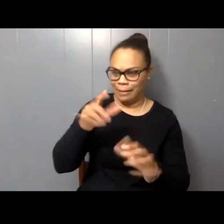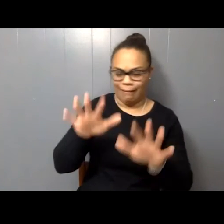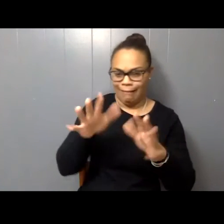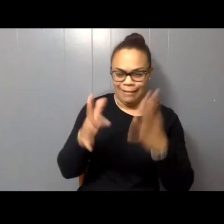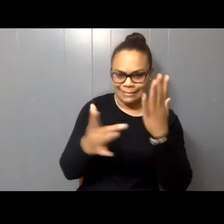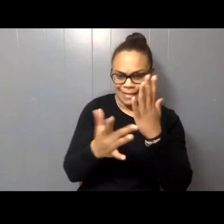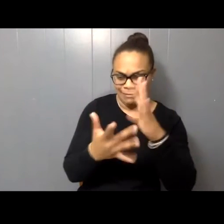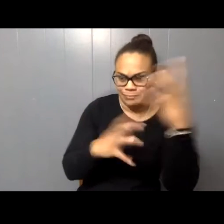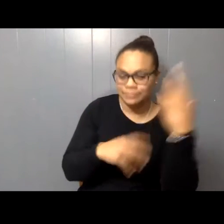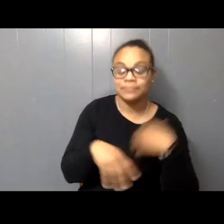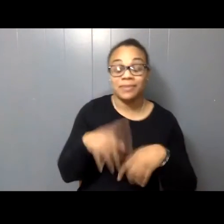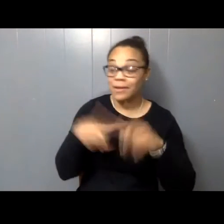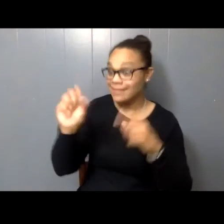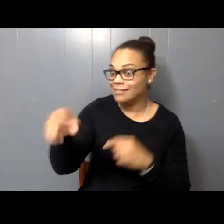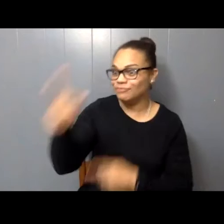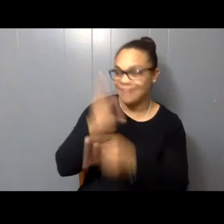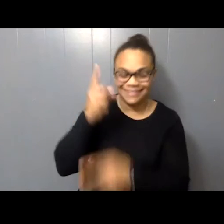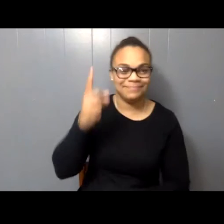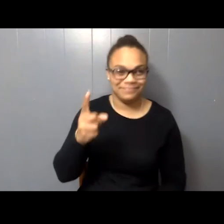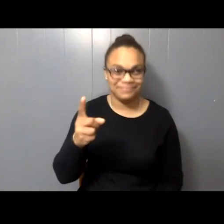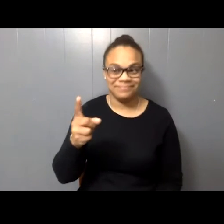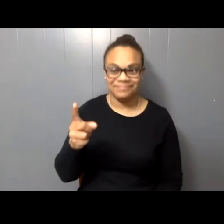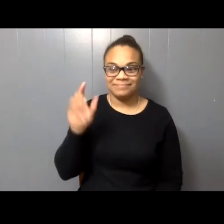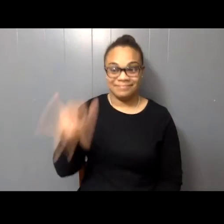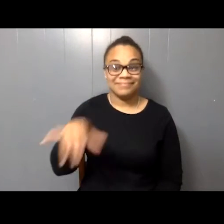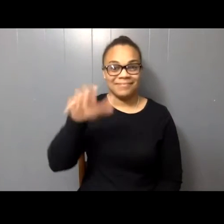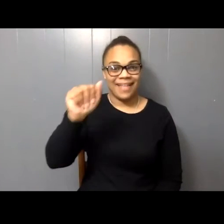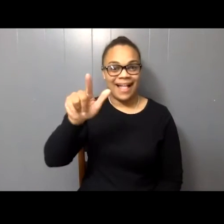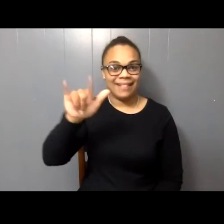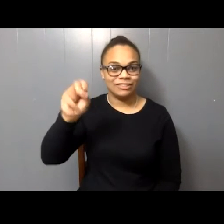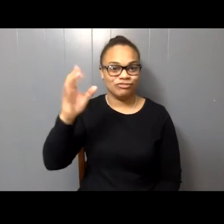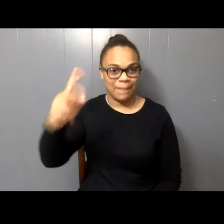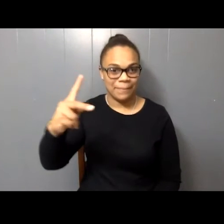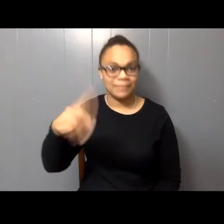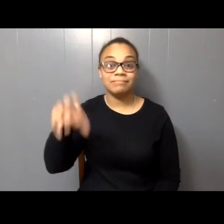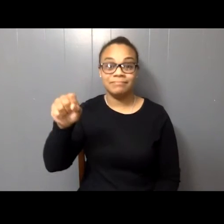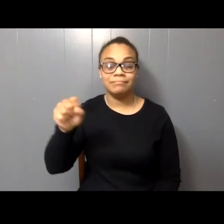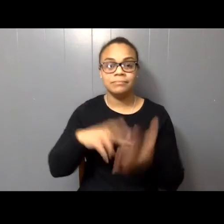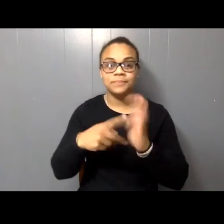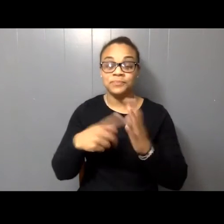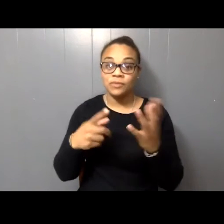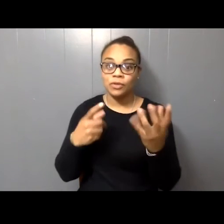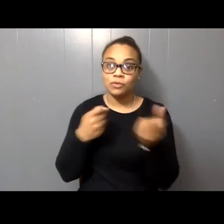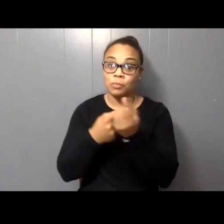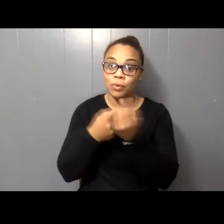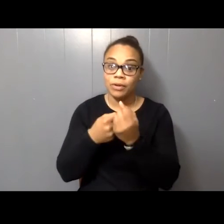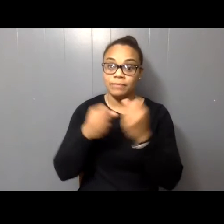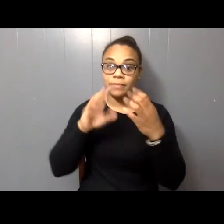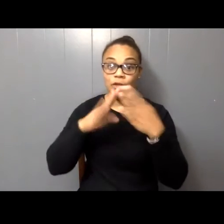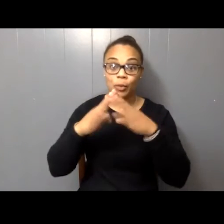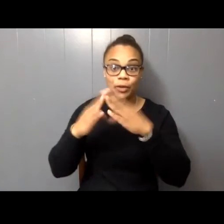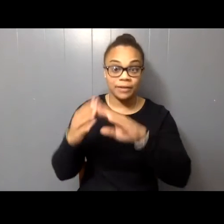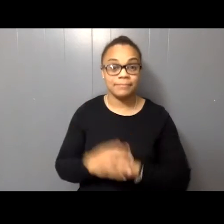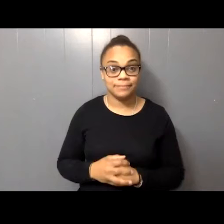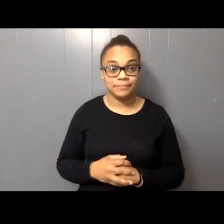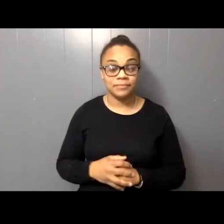is absolutely correct. That is what allyship is. Just supporting the community. And we're gonna tell you how to be a